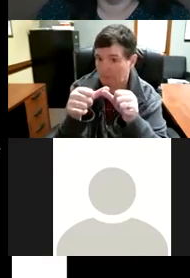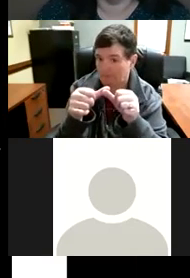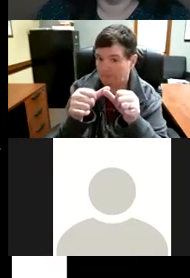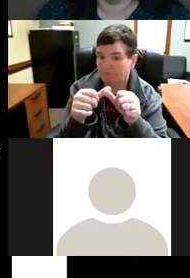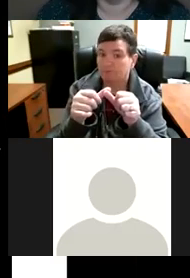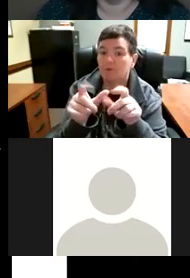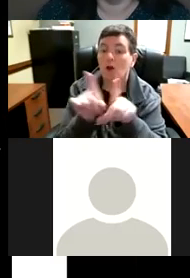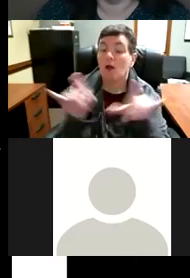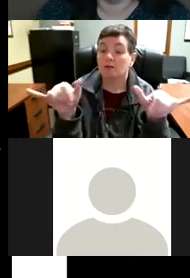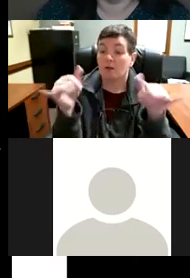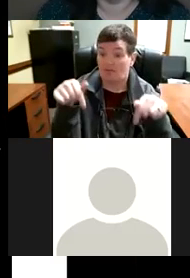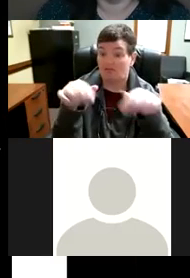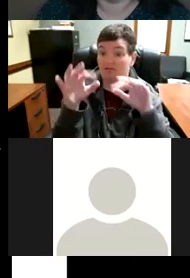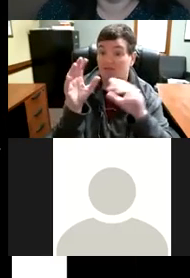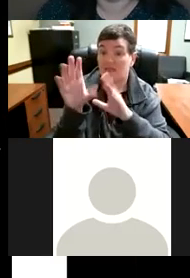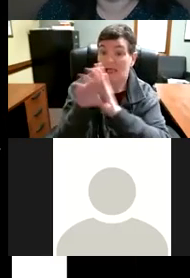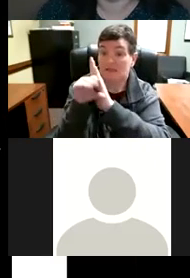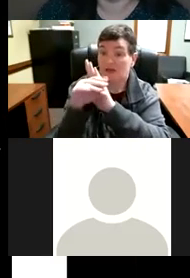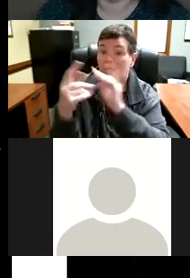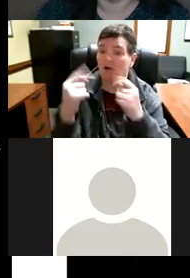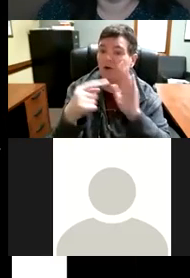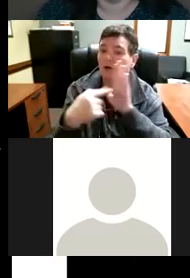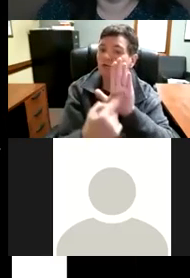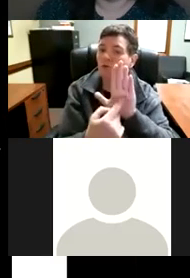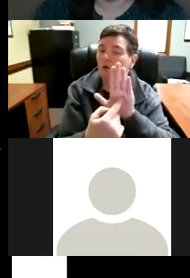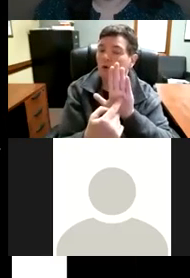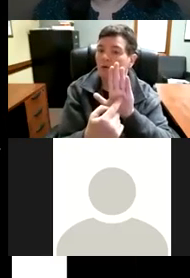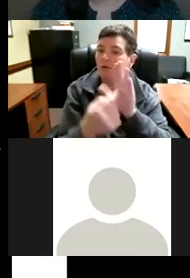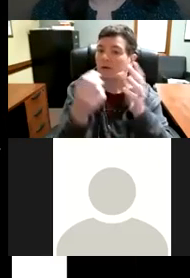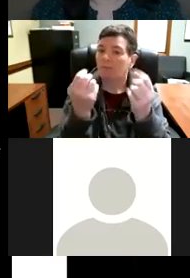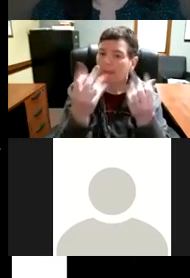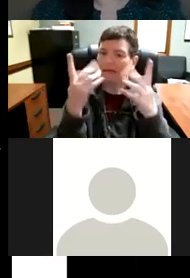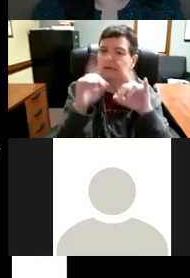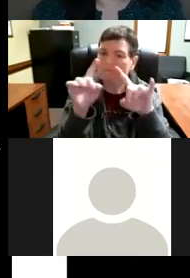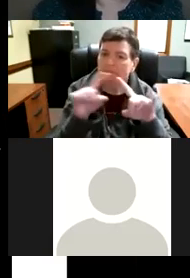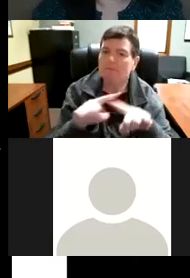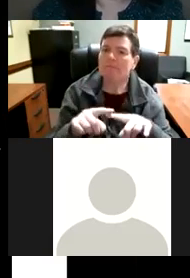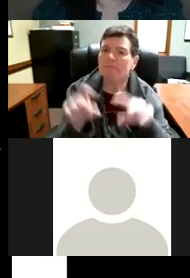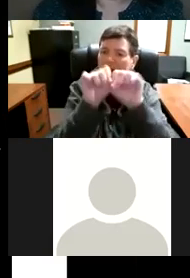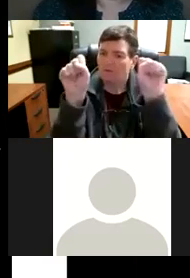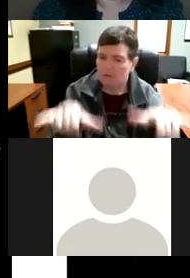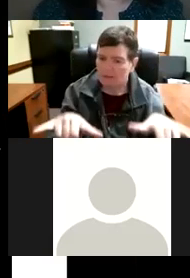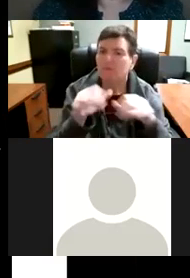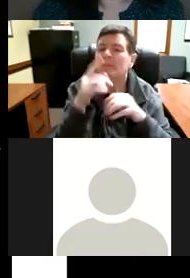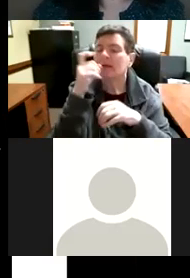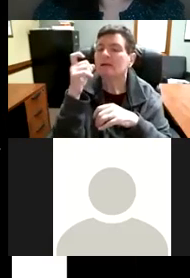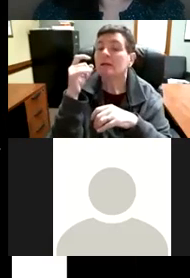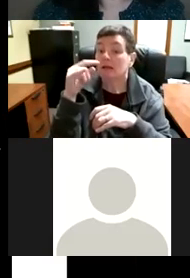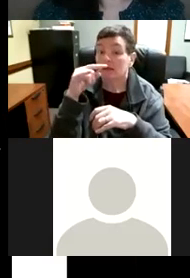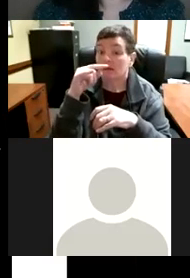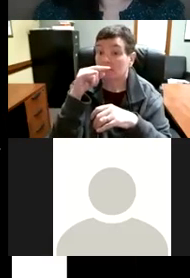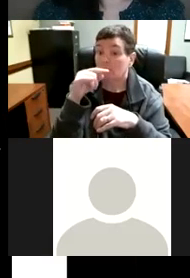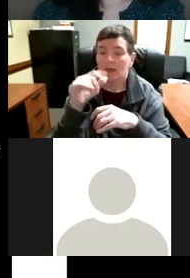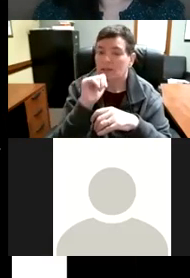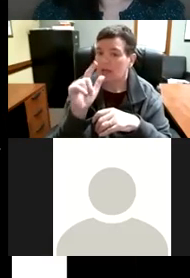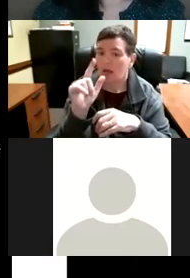also in this video, I tried to show multitude of different systems because kids now, it's not